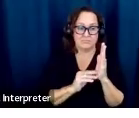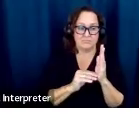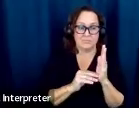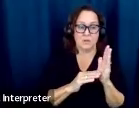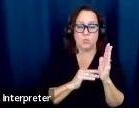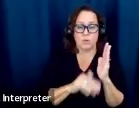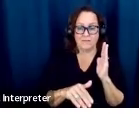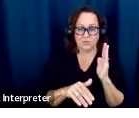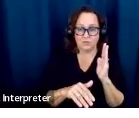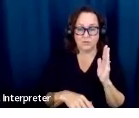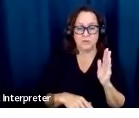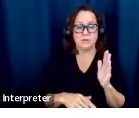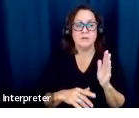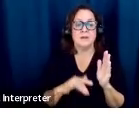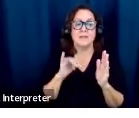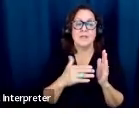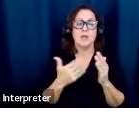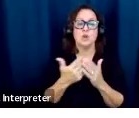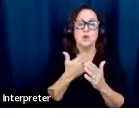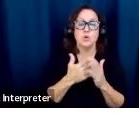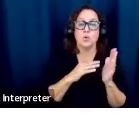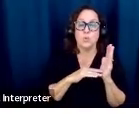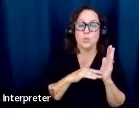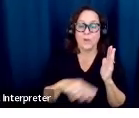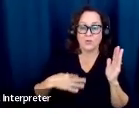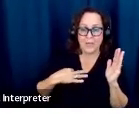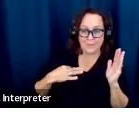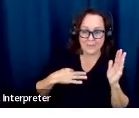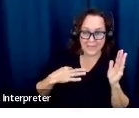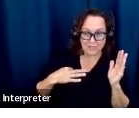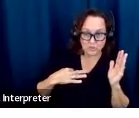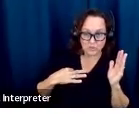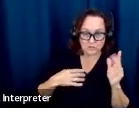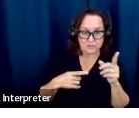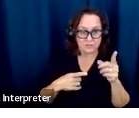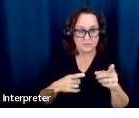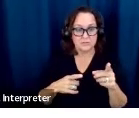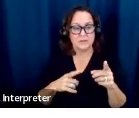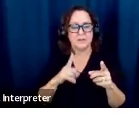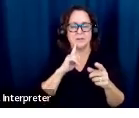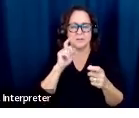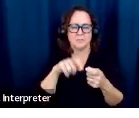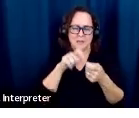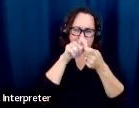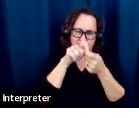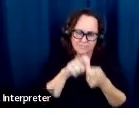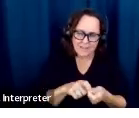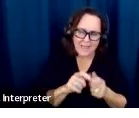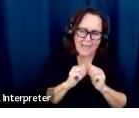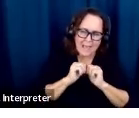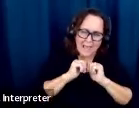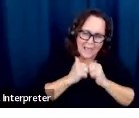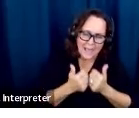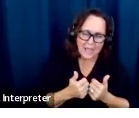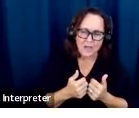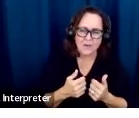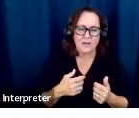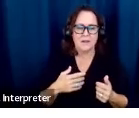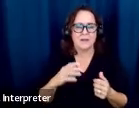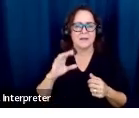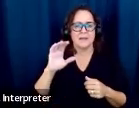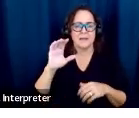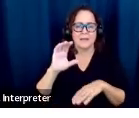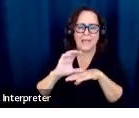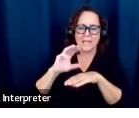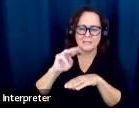waiver application, CMS now requires that states detail or describe specifically how case managers are trained on